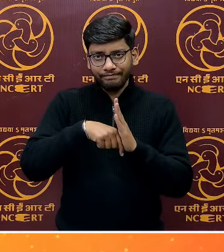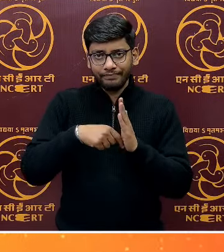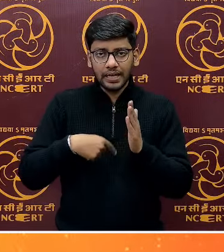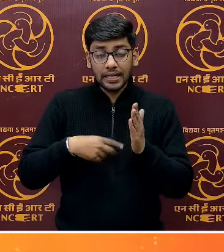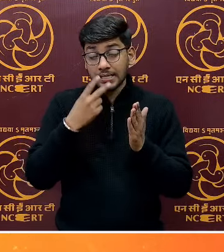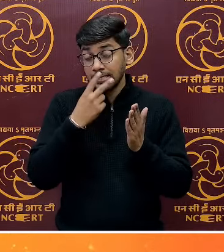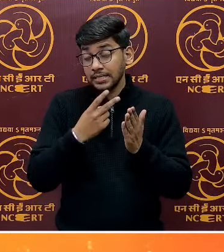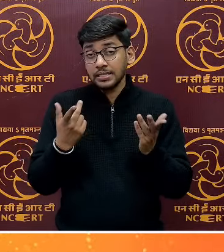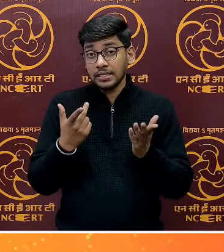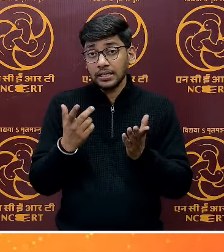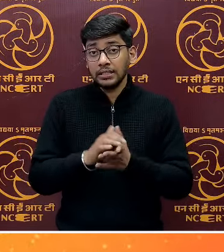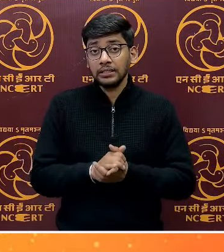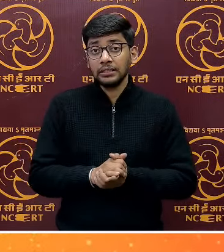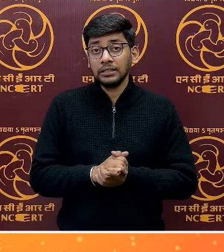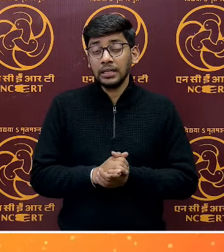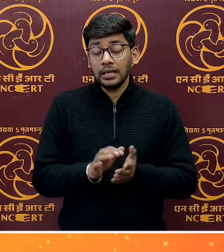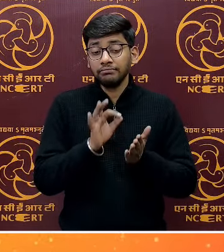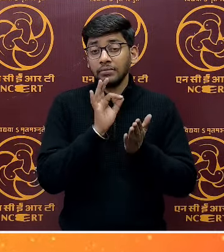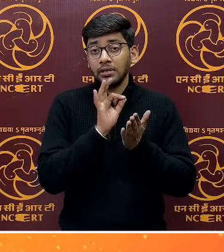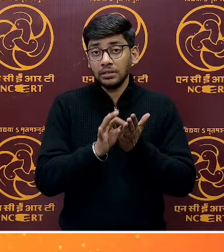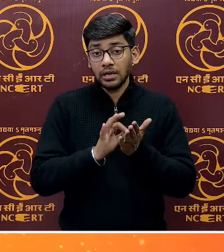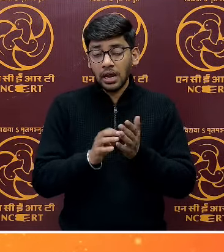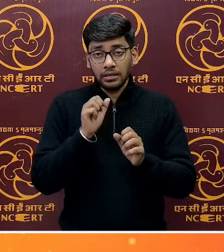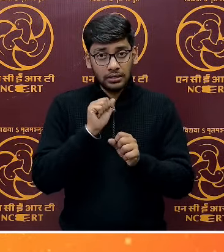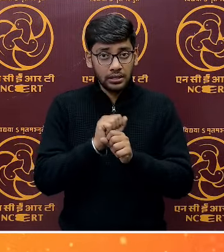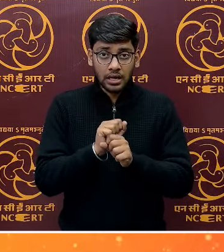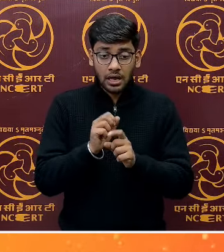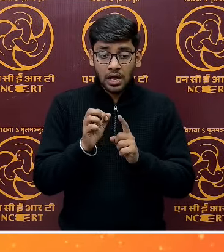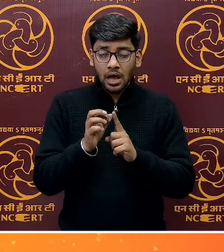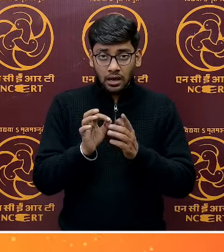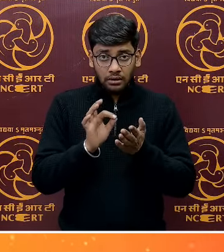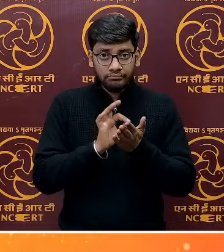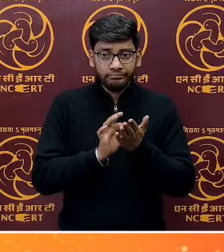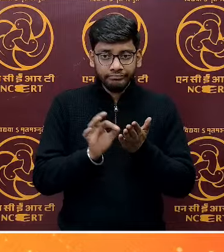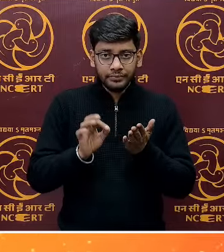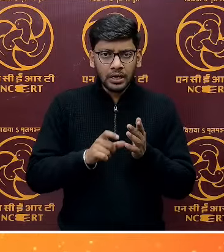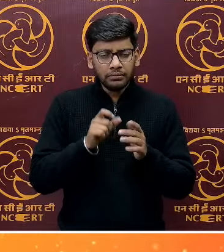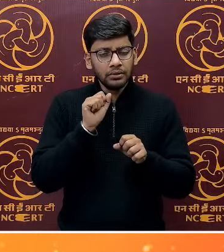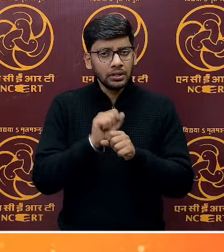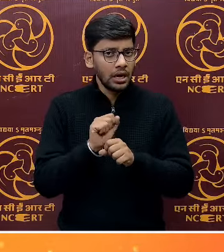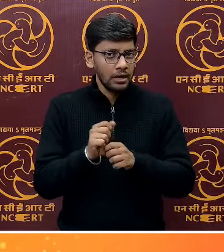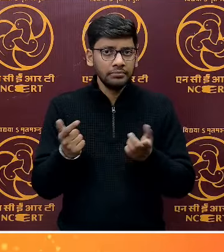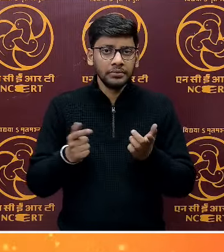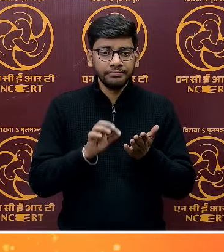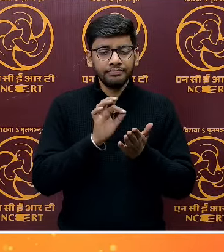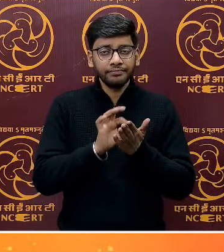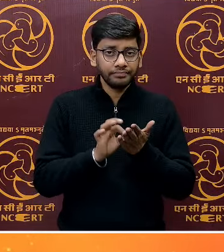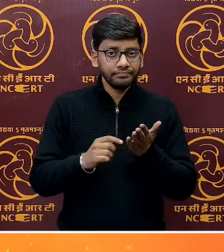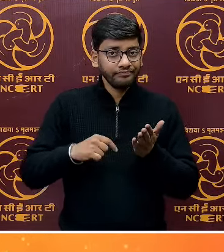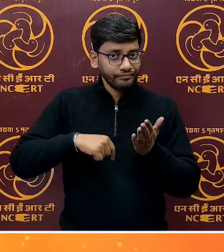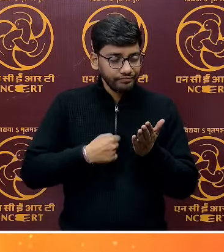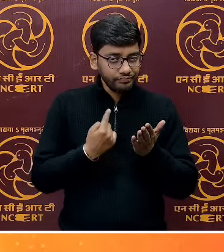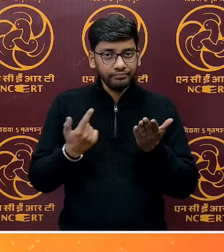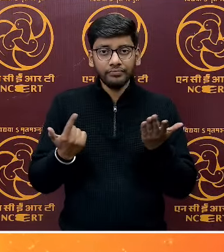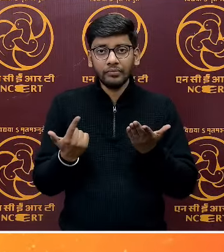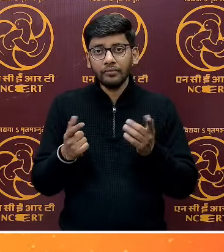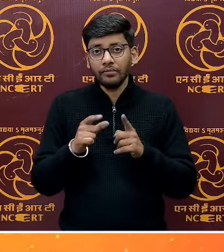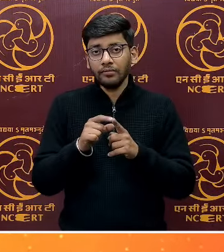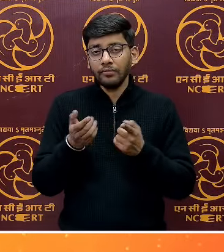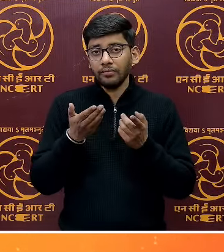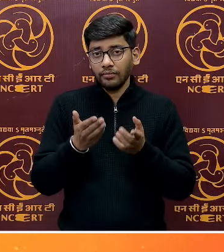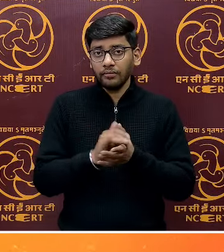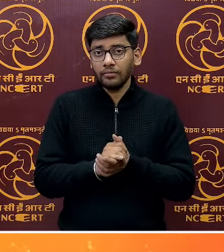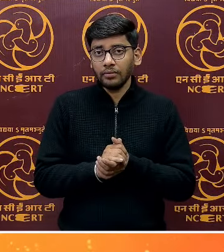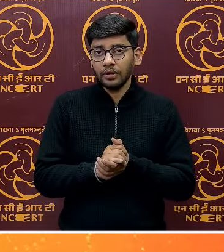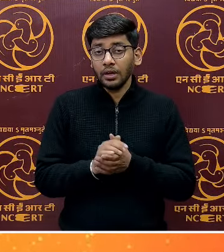how writing works, how poetry writing works, and how students can themselves write good poems. Poems are